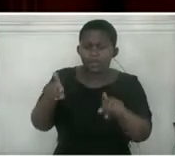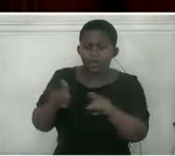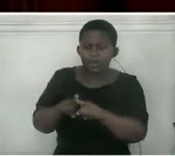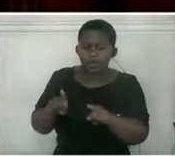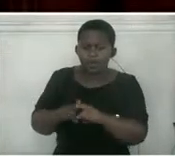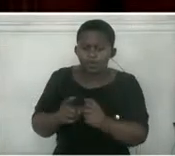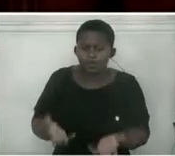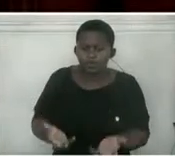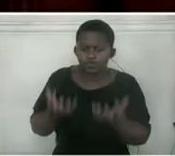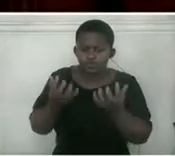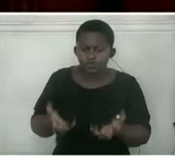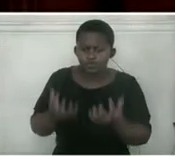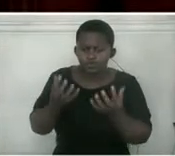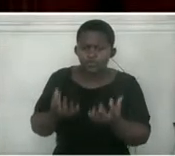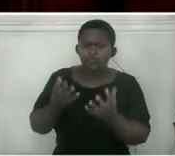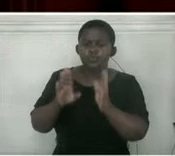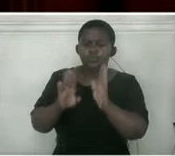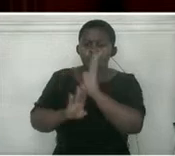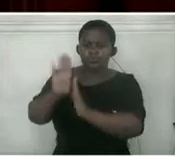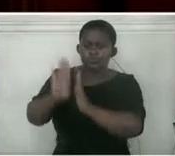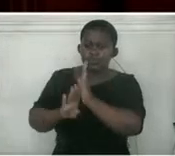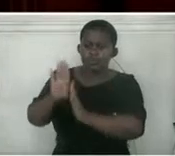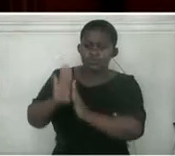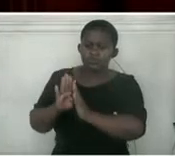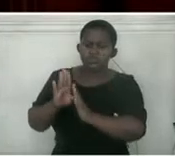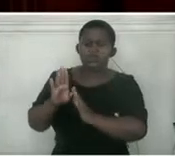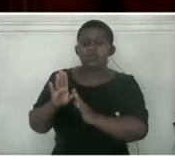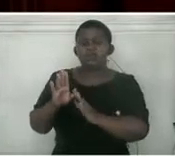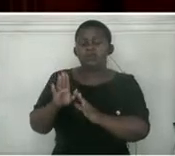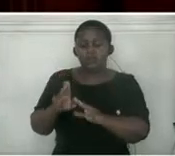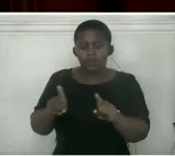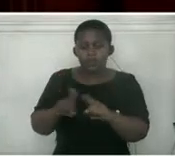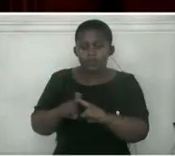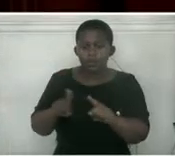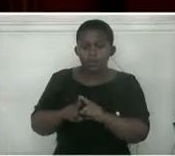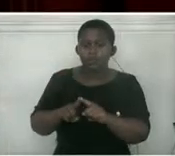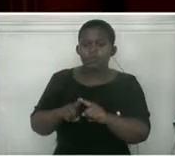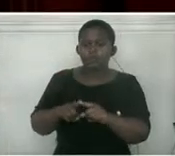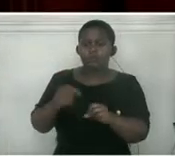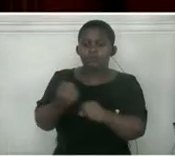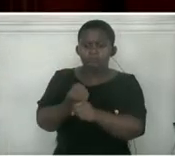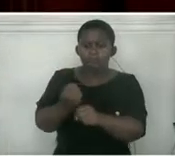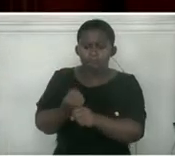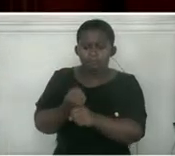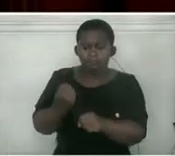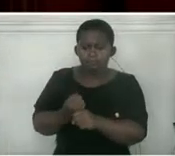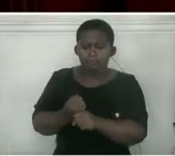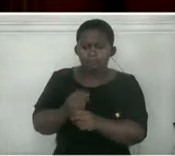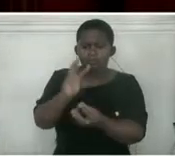to enhance value addition. Construct banana